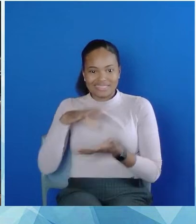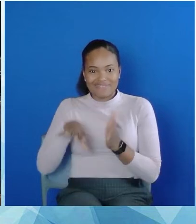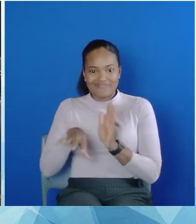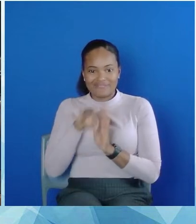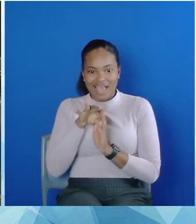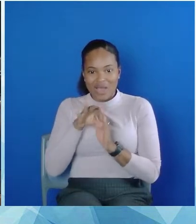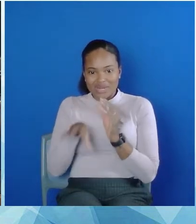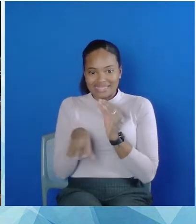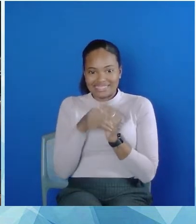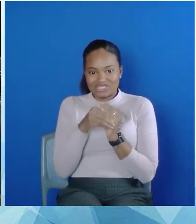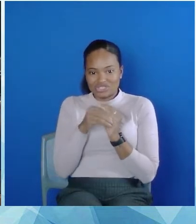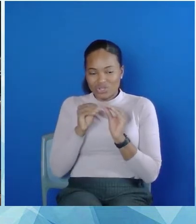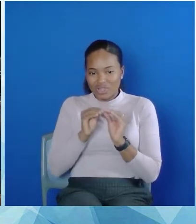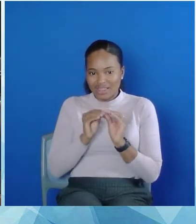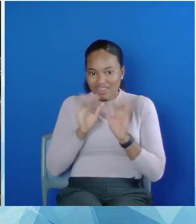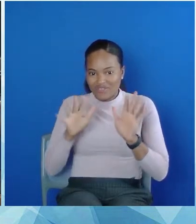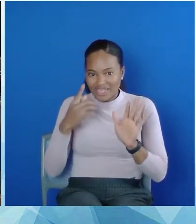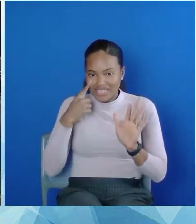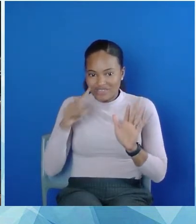late to go back?